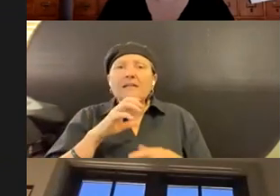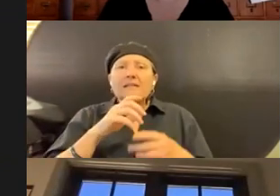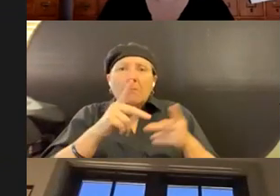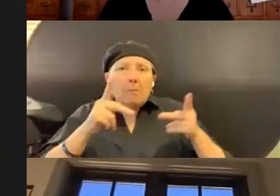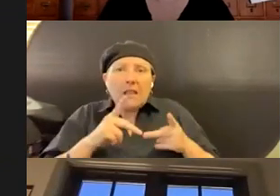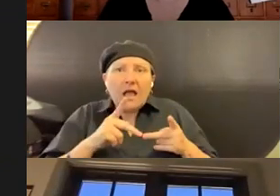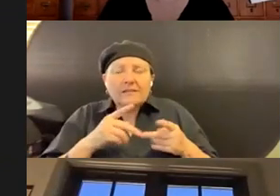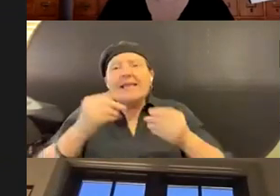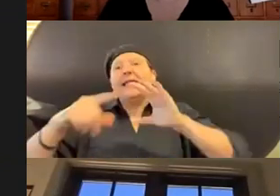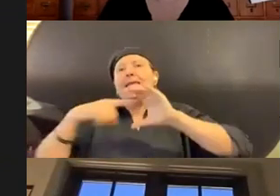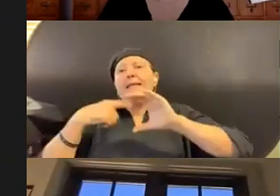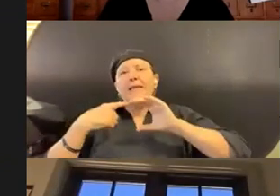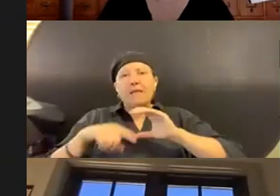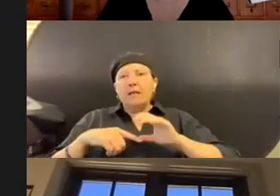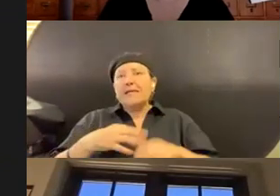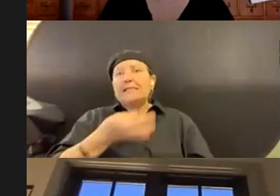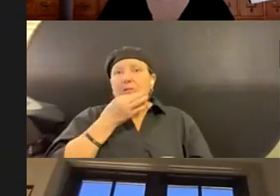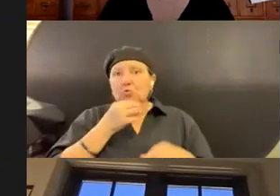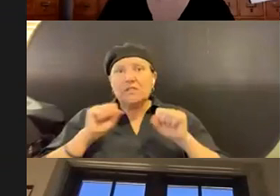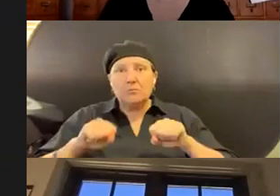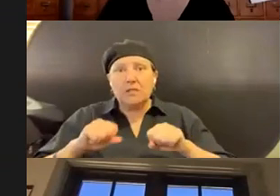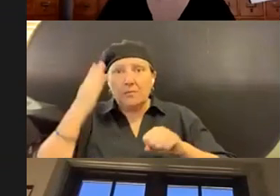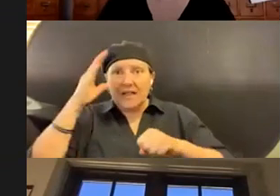and then I will submit that to the district. And then